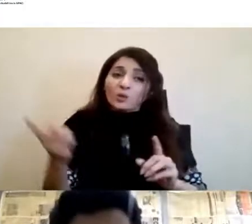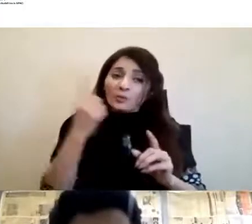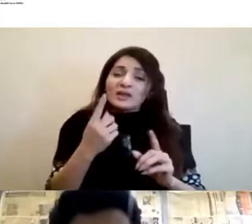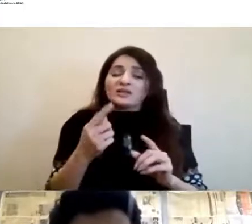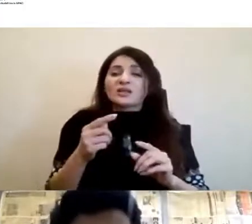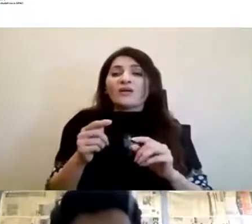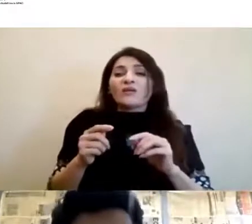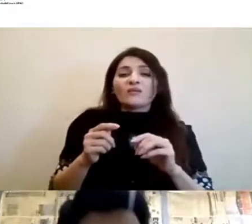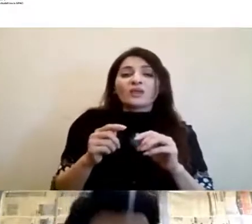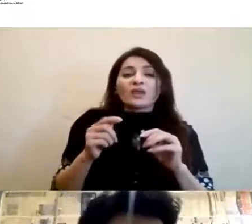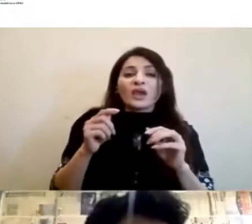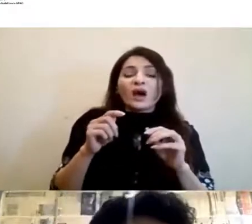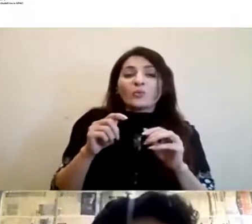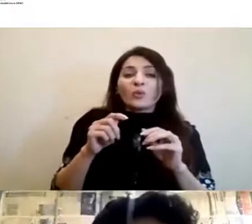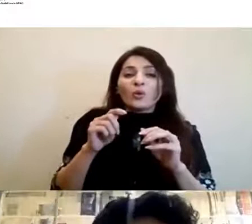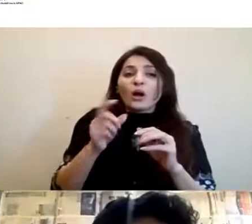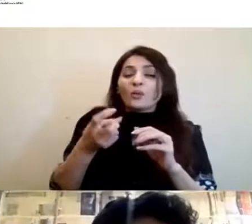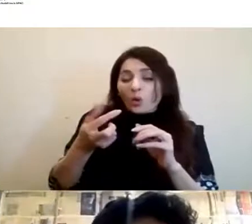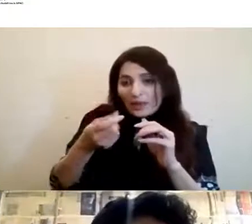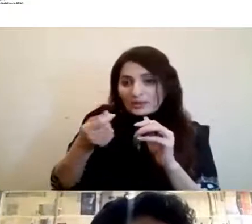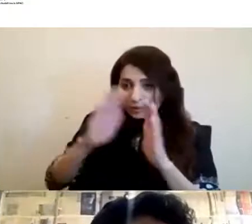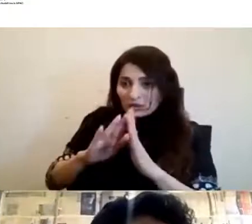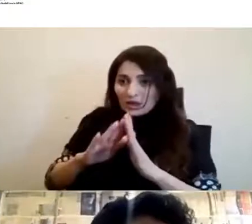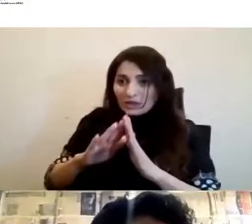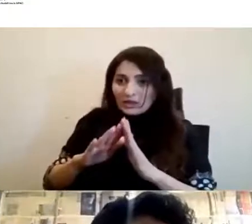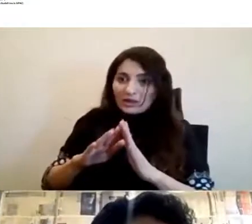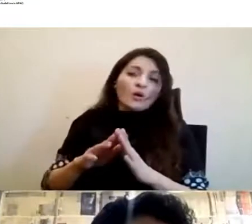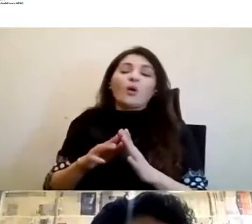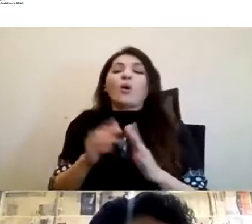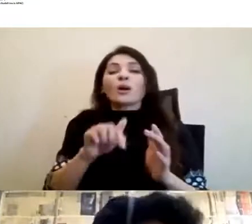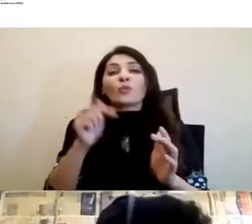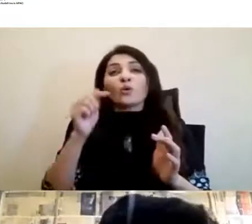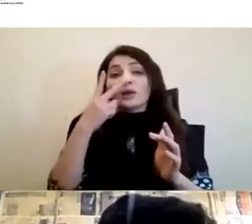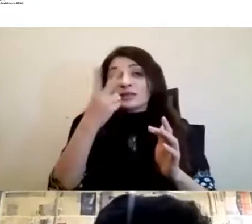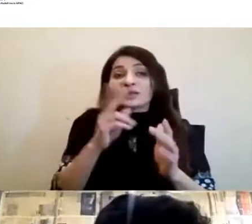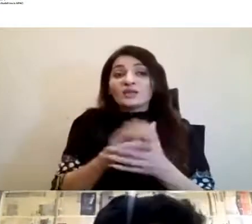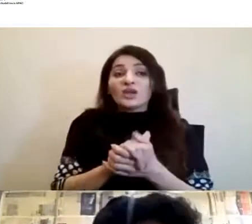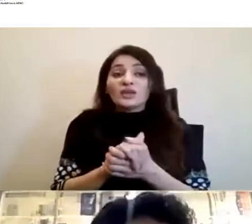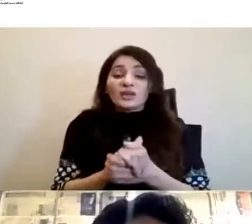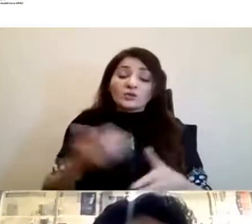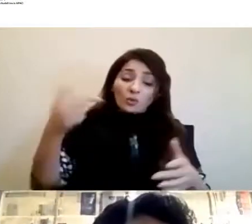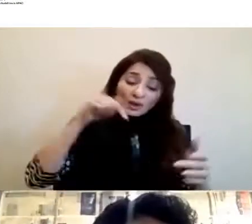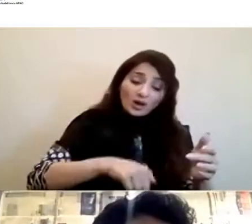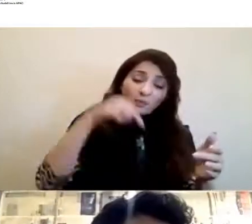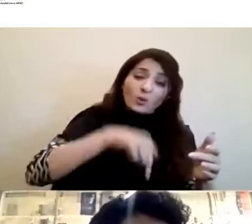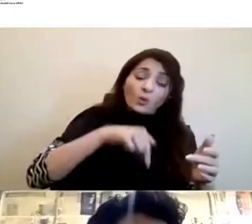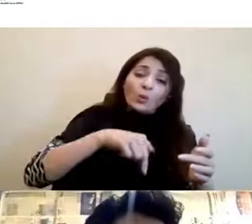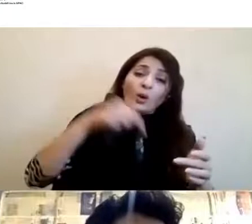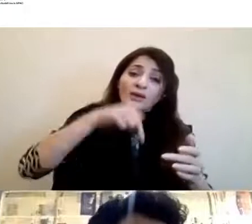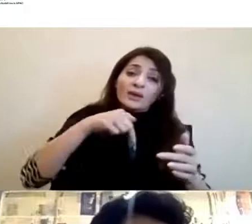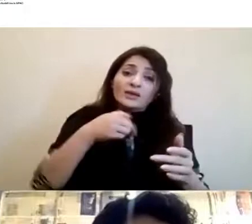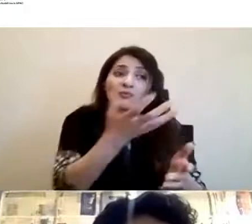Then availability. Does it work on my tech? Is it available where I am? Is it in, all